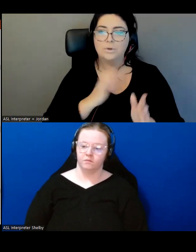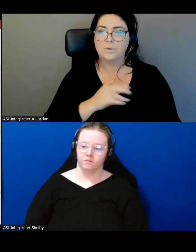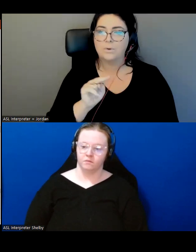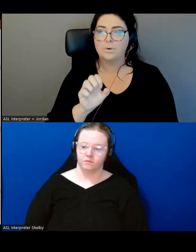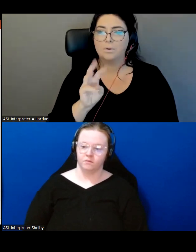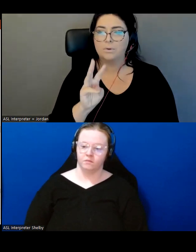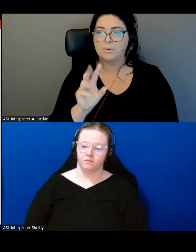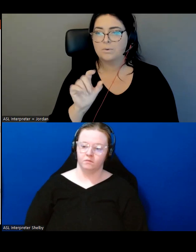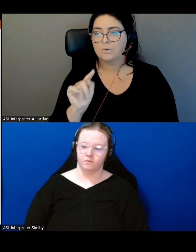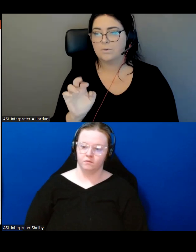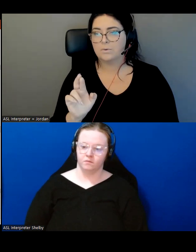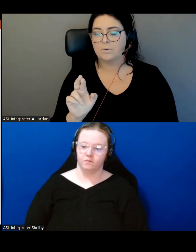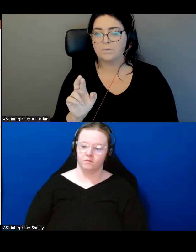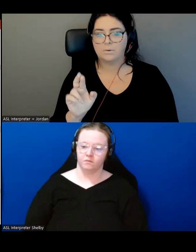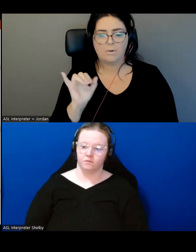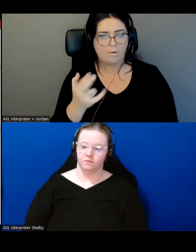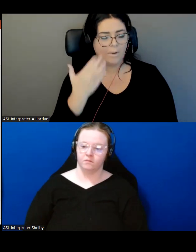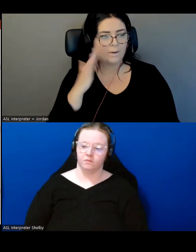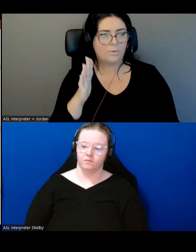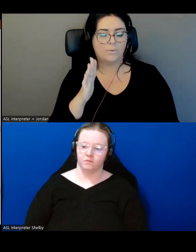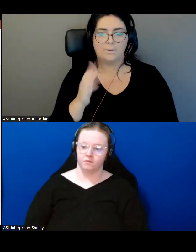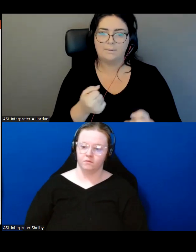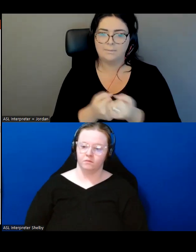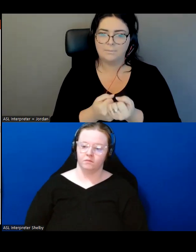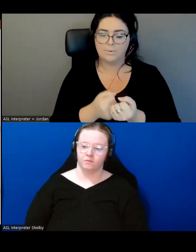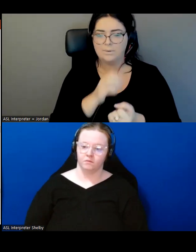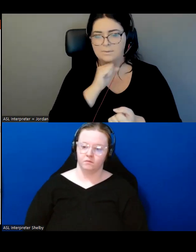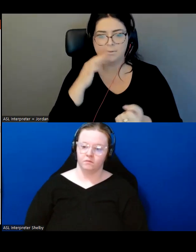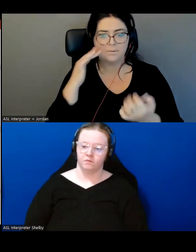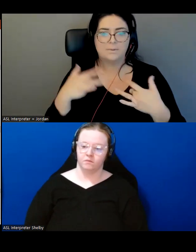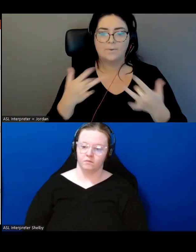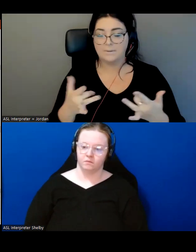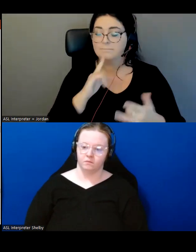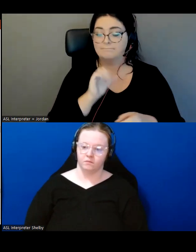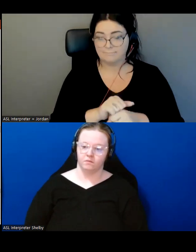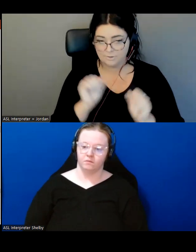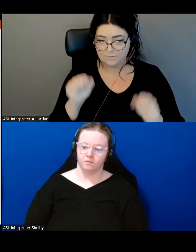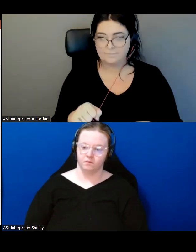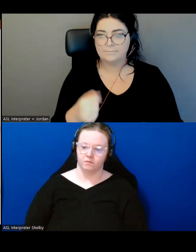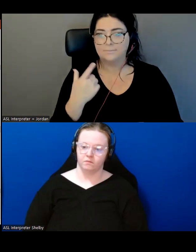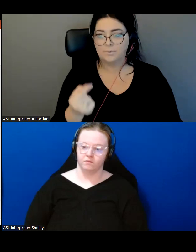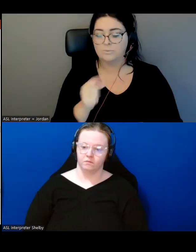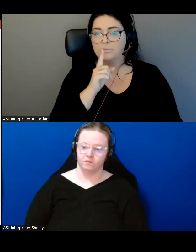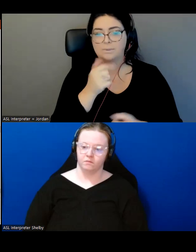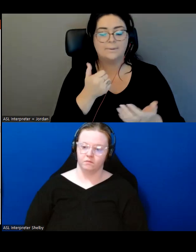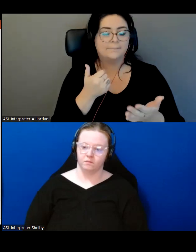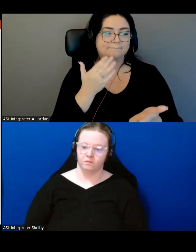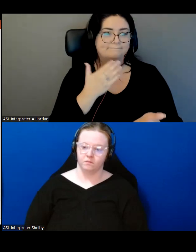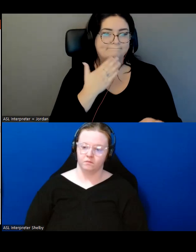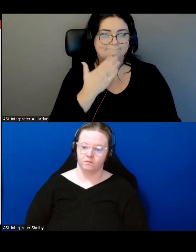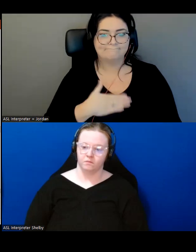well, I didn't realize that, you know, they supported seniors events, which we do. And we'd be very happy to hear from